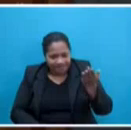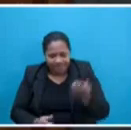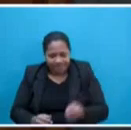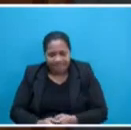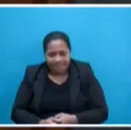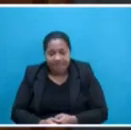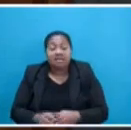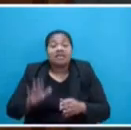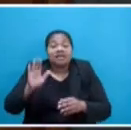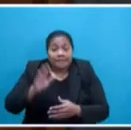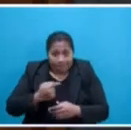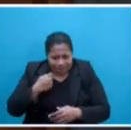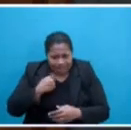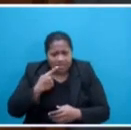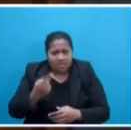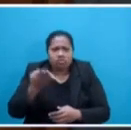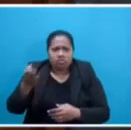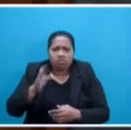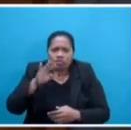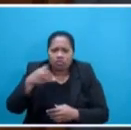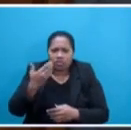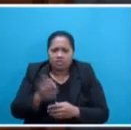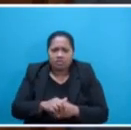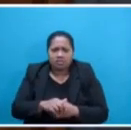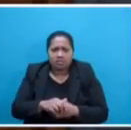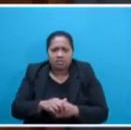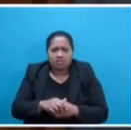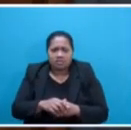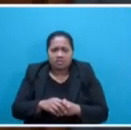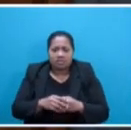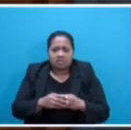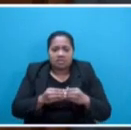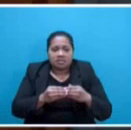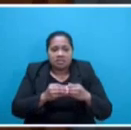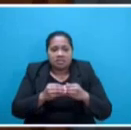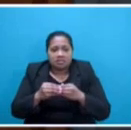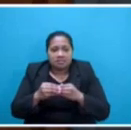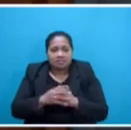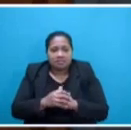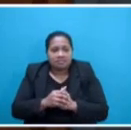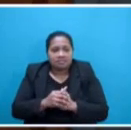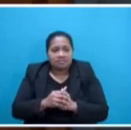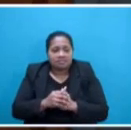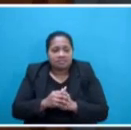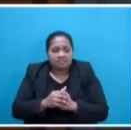Let me point out that you are insulting every single intelligent Tauke leader that has ever existed by saying such comments.